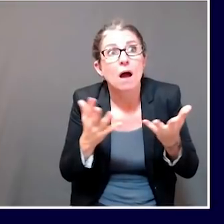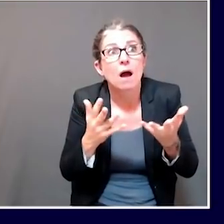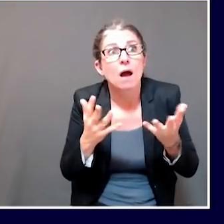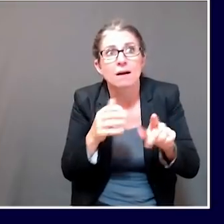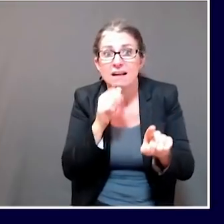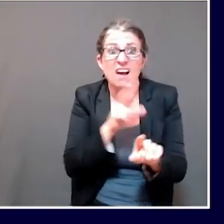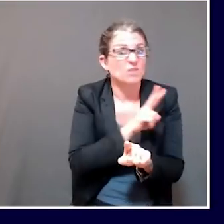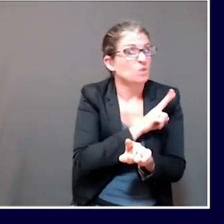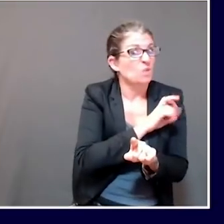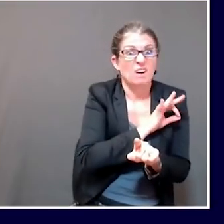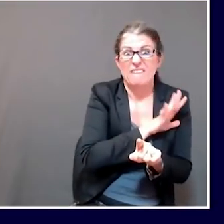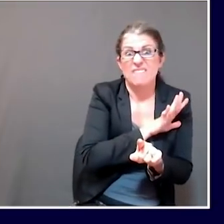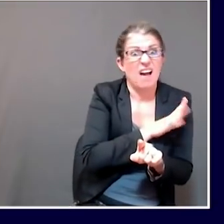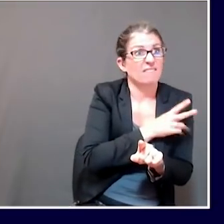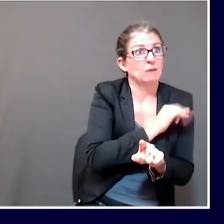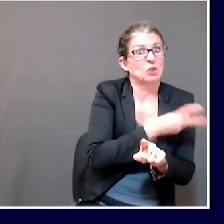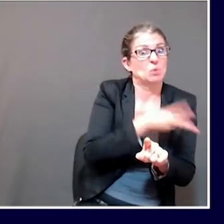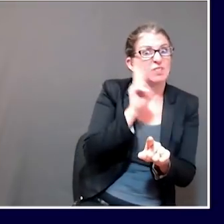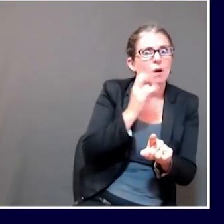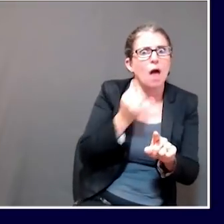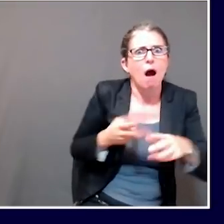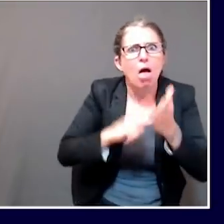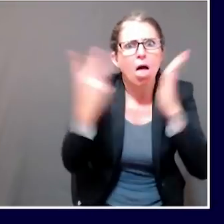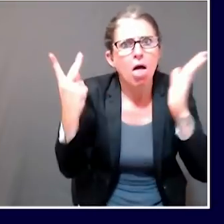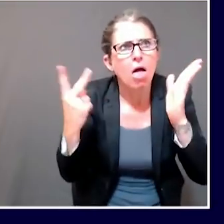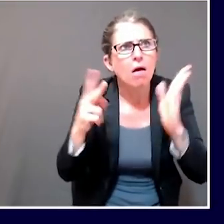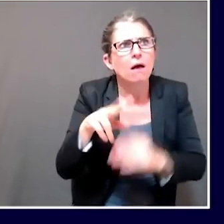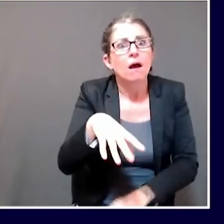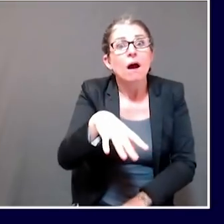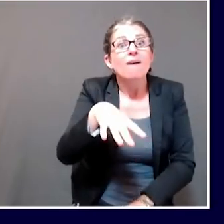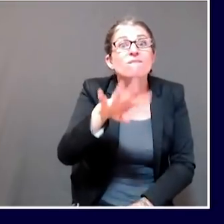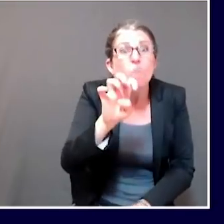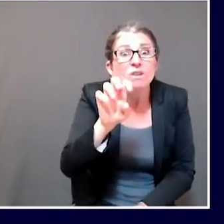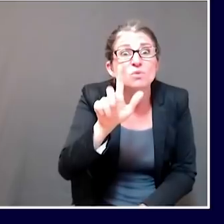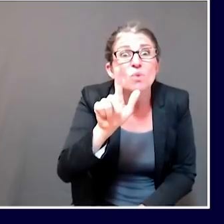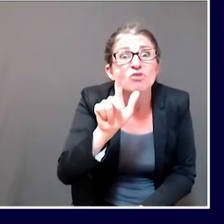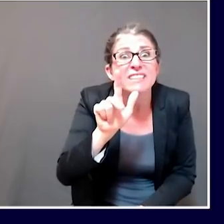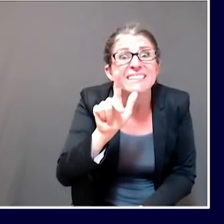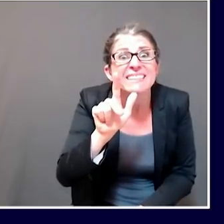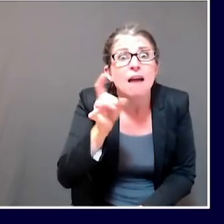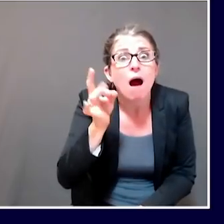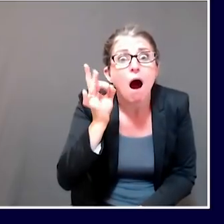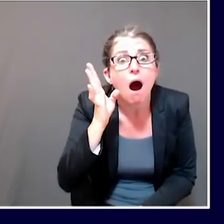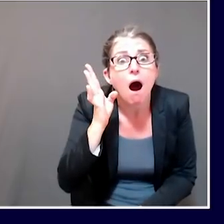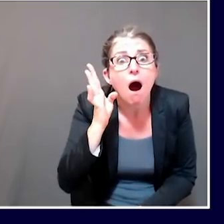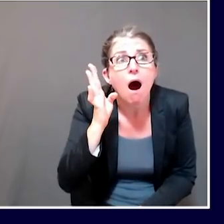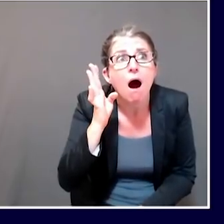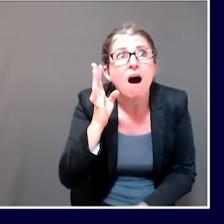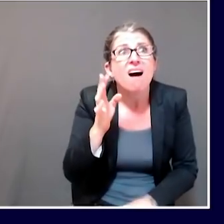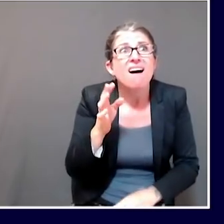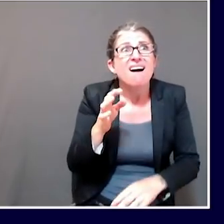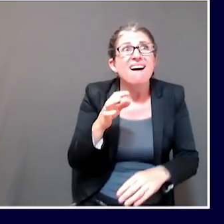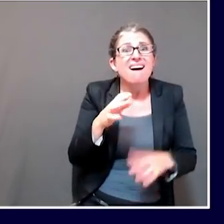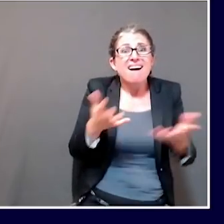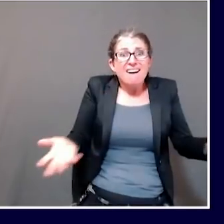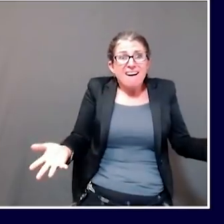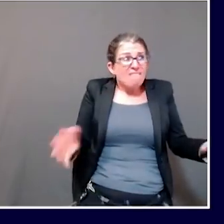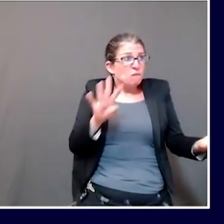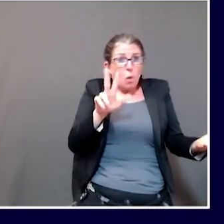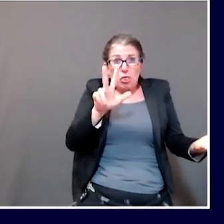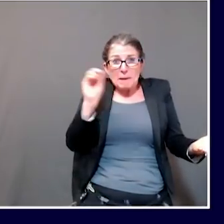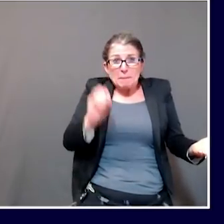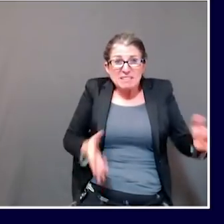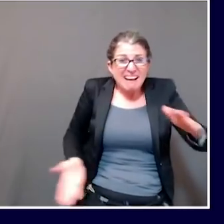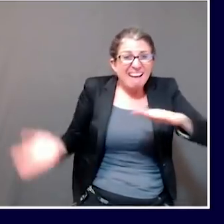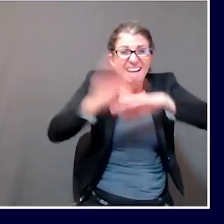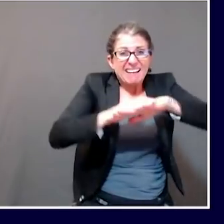295, but 423. That's a 43% increase in the average number